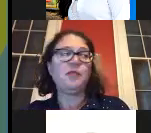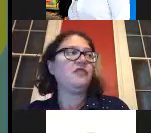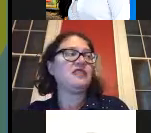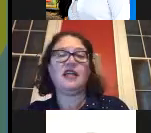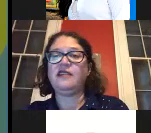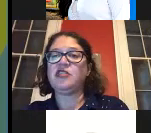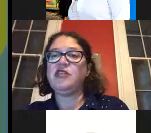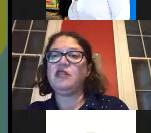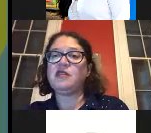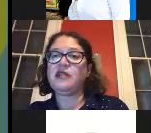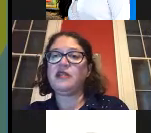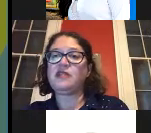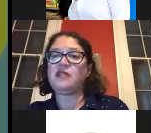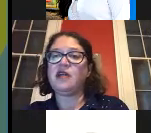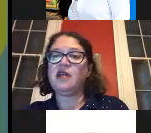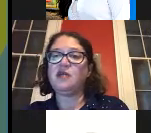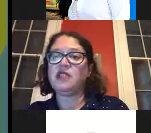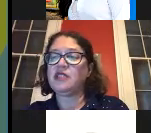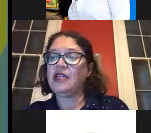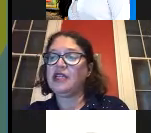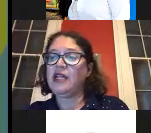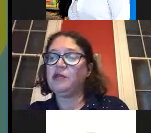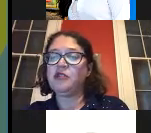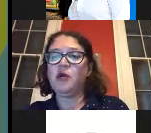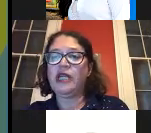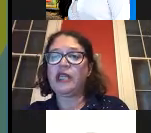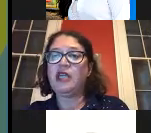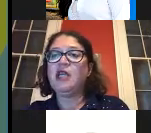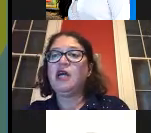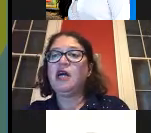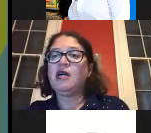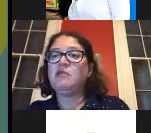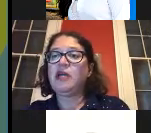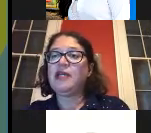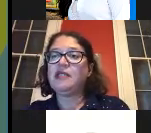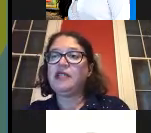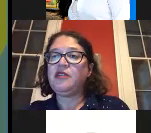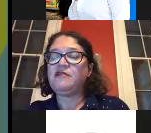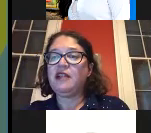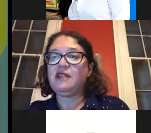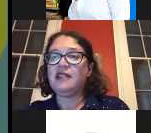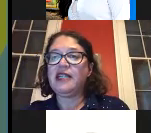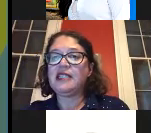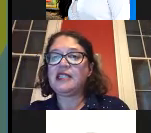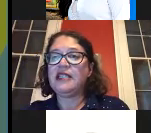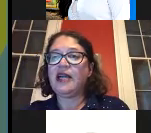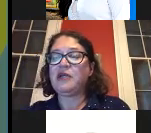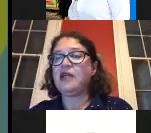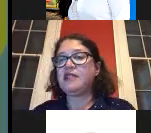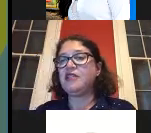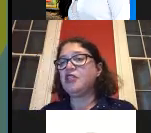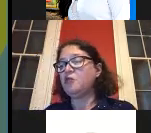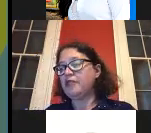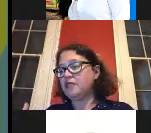noted on the previous slide, there's a notice about this, which is dated April 20th. And you can follow the link and see that.